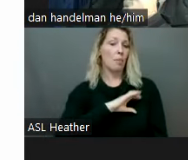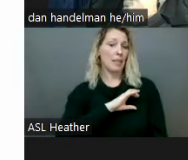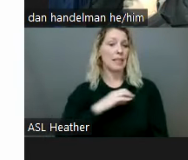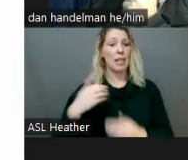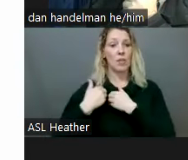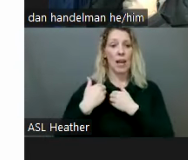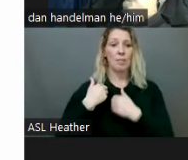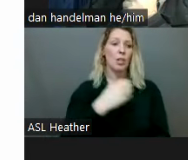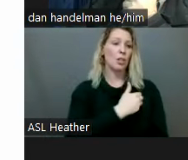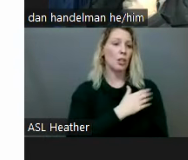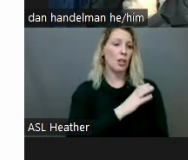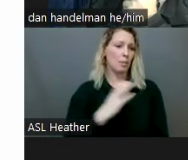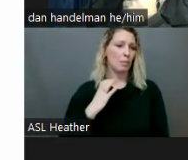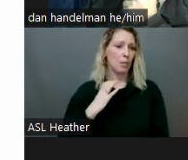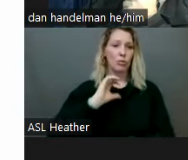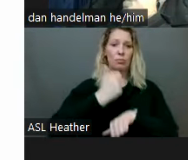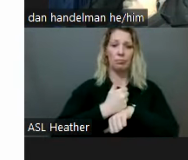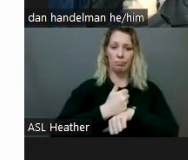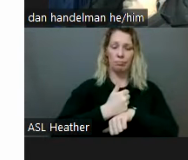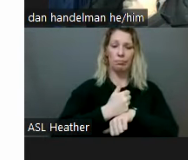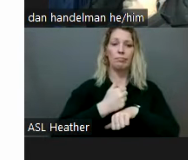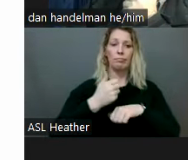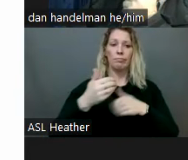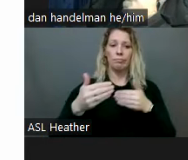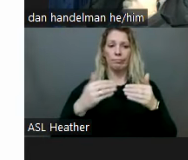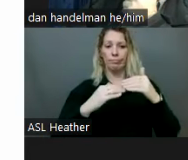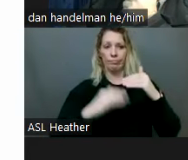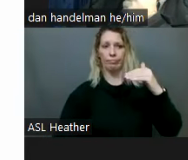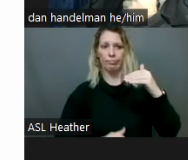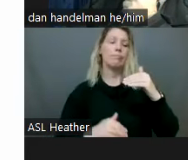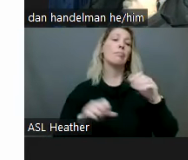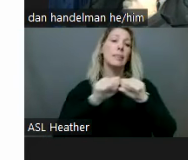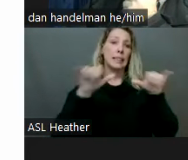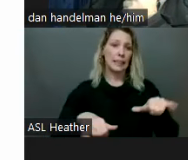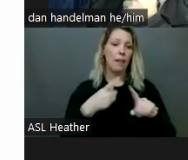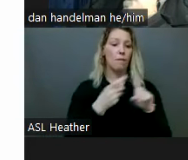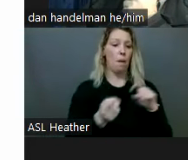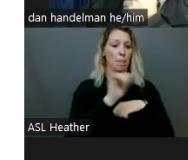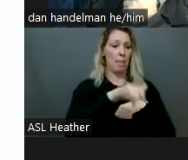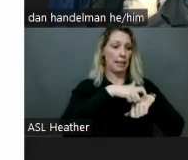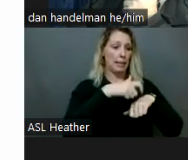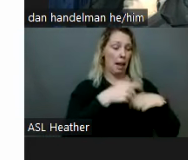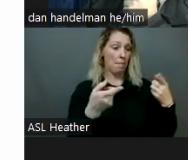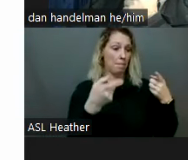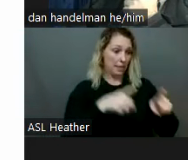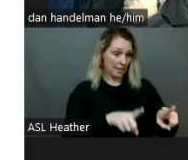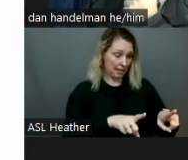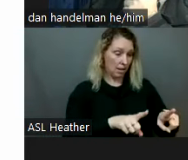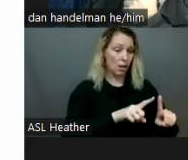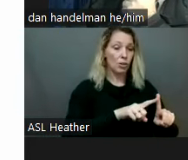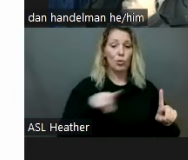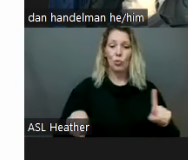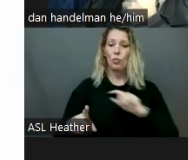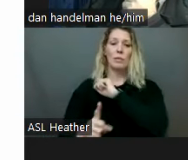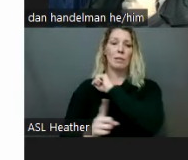Commission has designed the following outline of the system from the time an incident occurs to the time